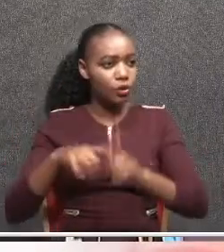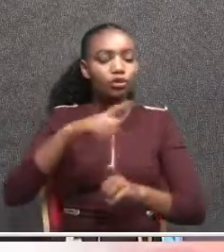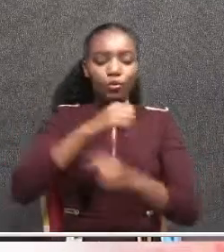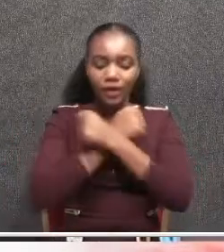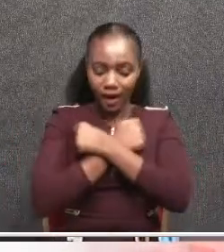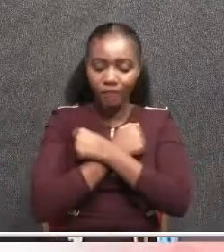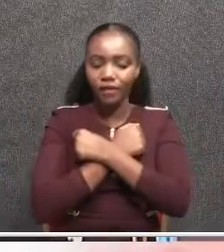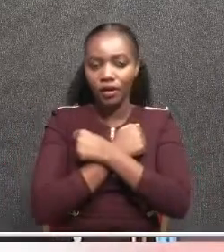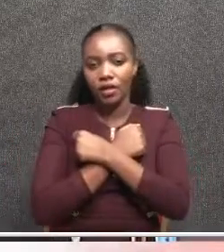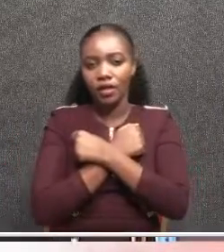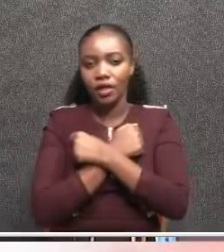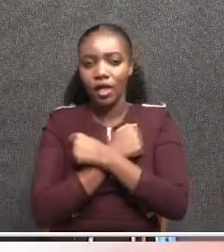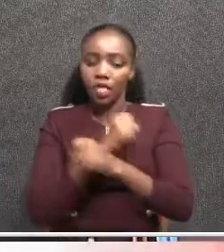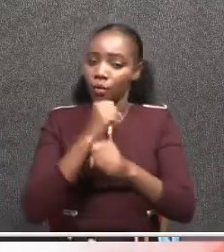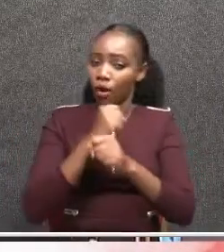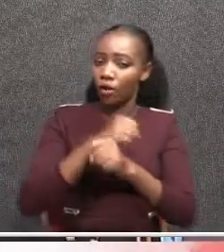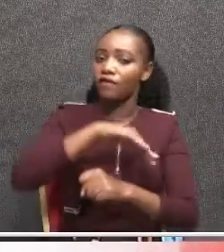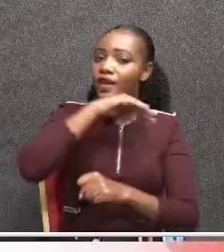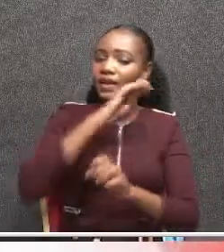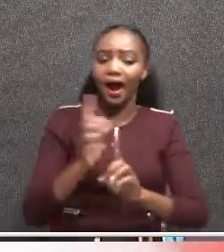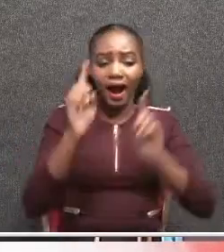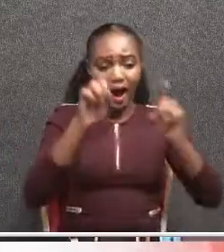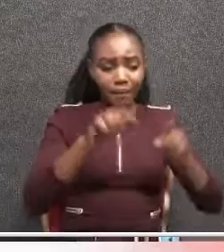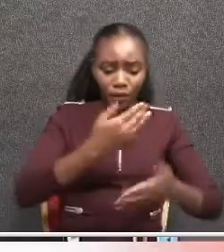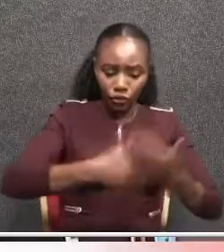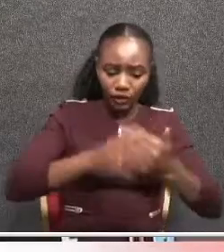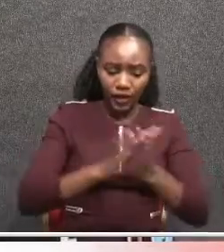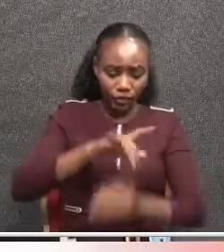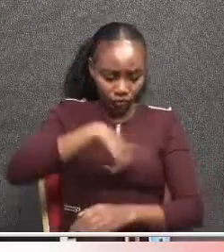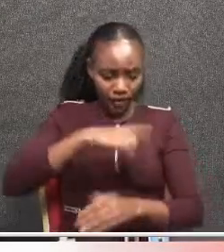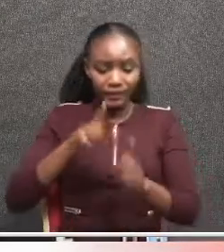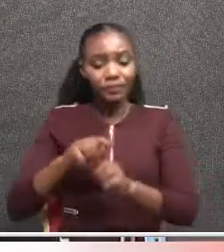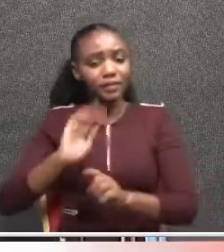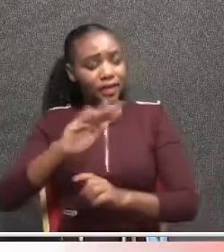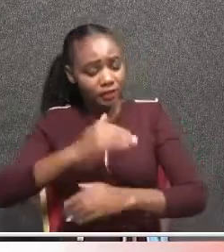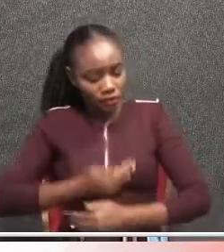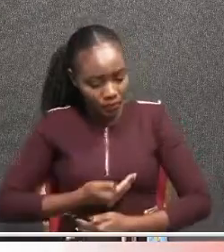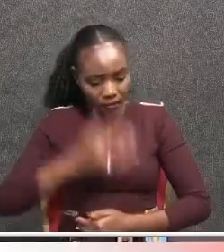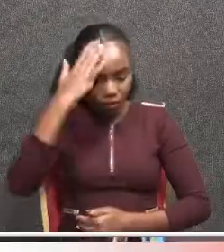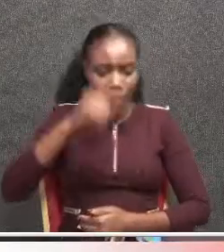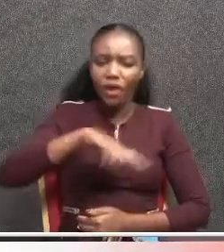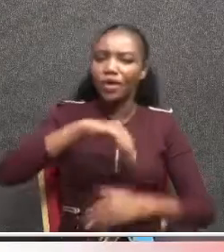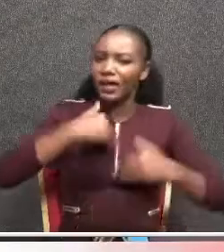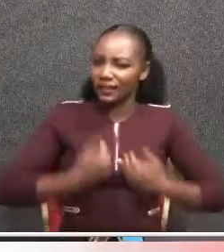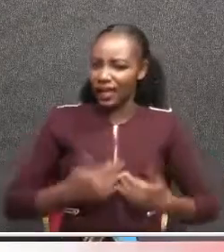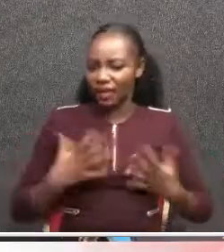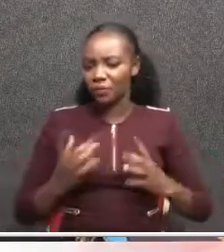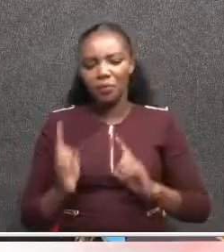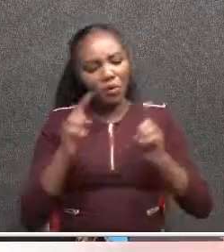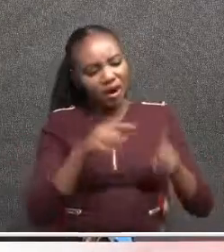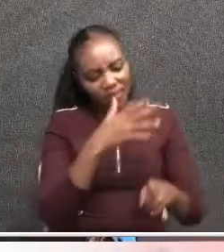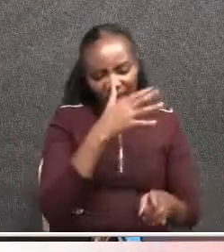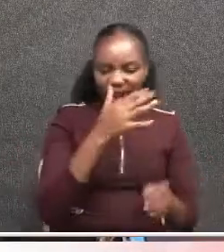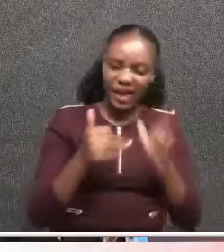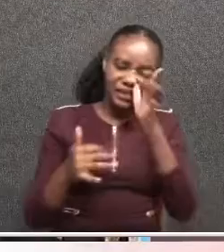approach of Baba coming to talk to us, humbling himself, because we are tired of people chest thumping